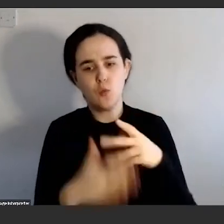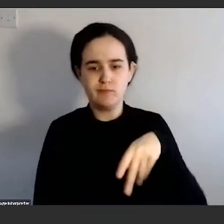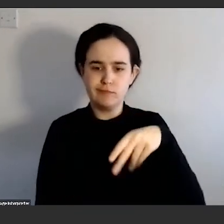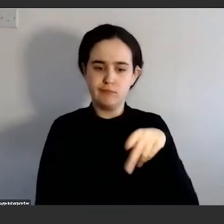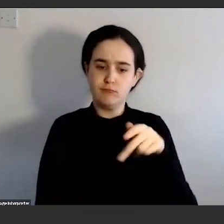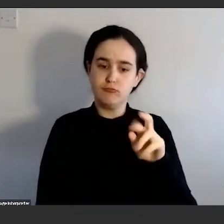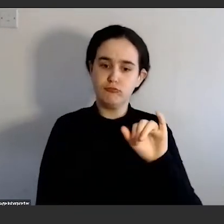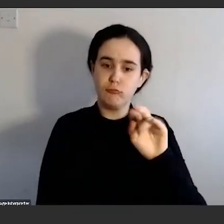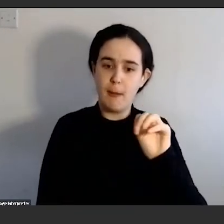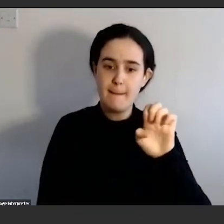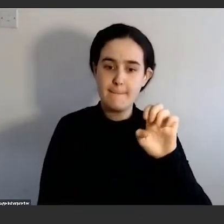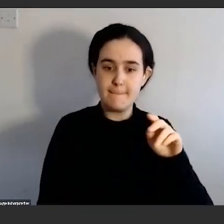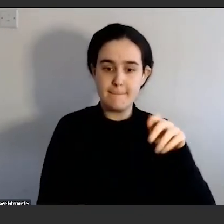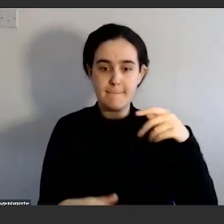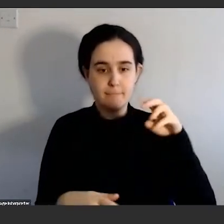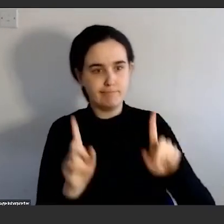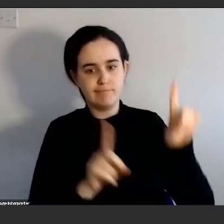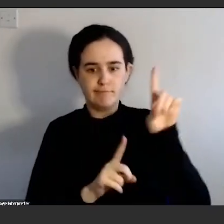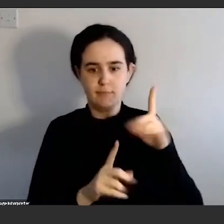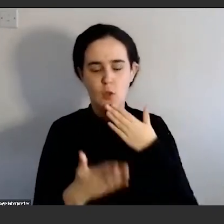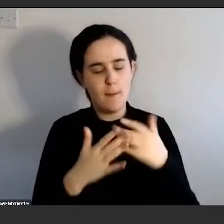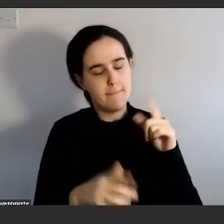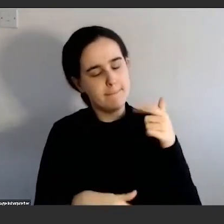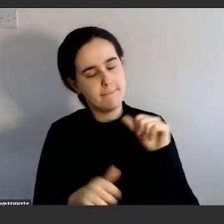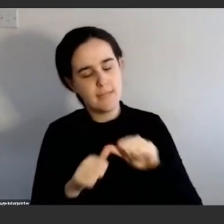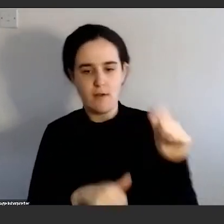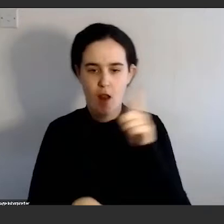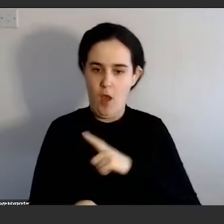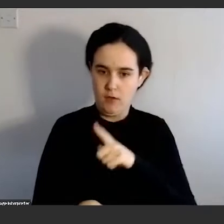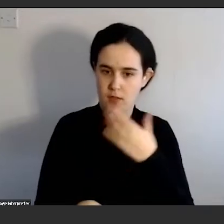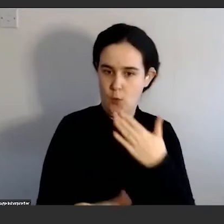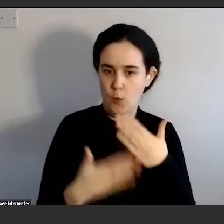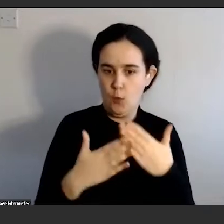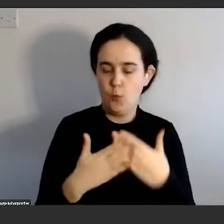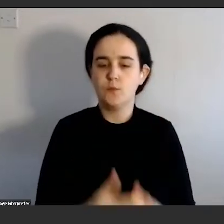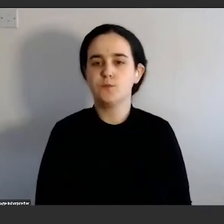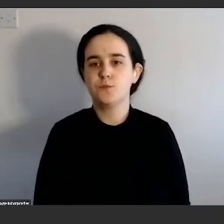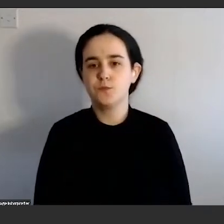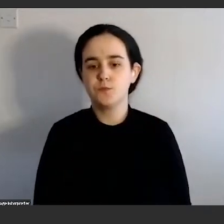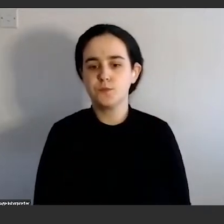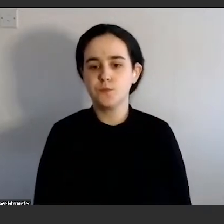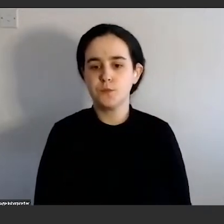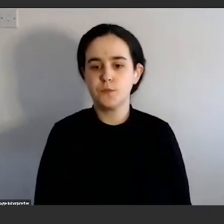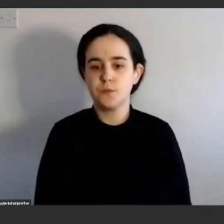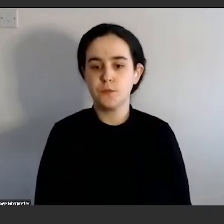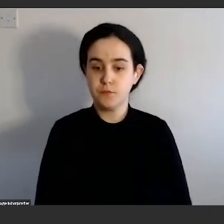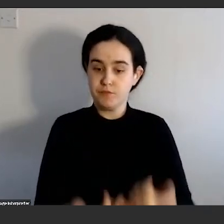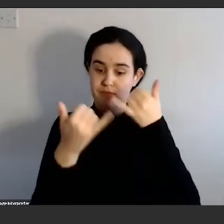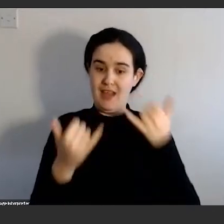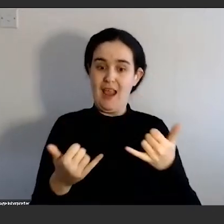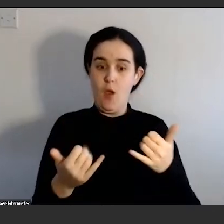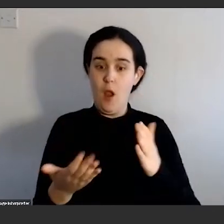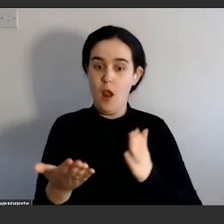So I'm going to go live now to Geneva, where the Director General of the WHO, Dr. Tedros